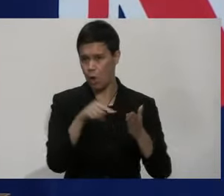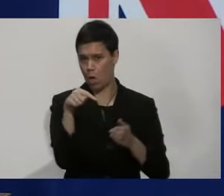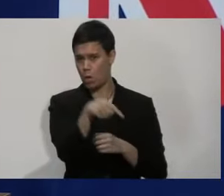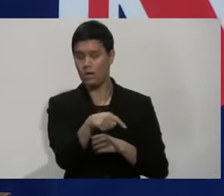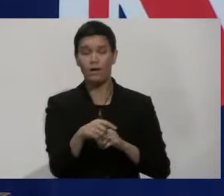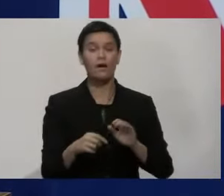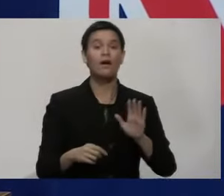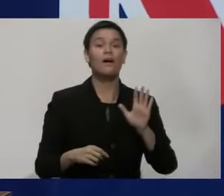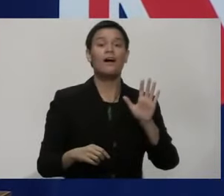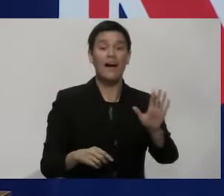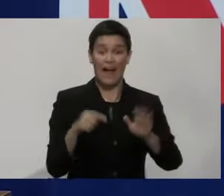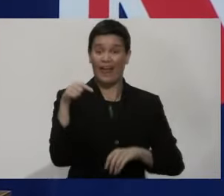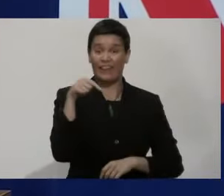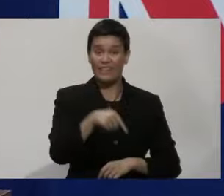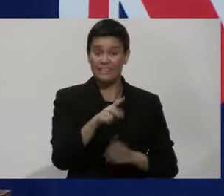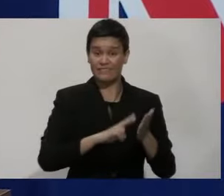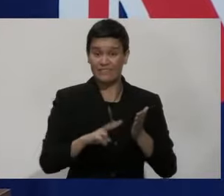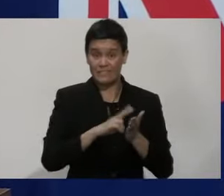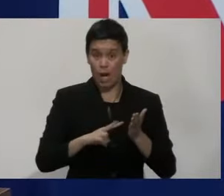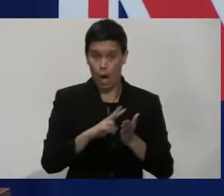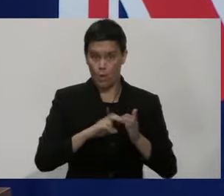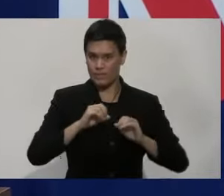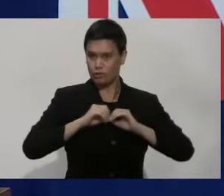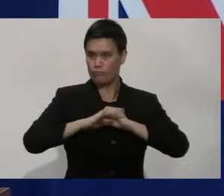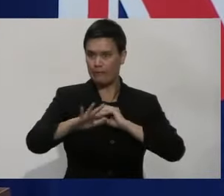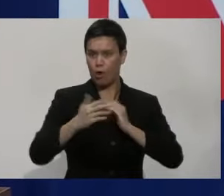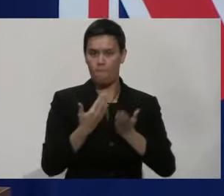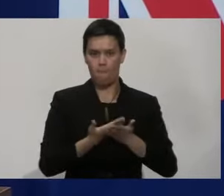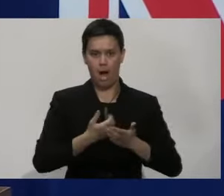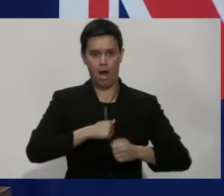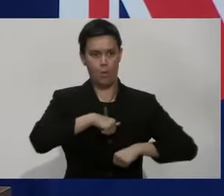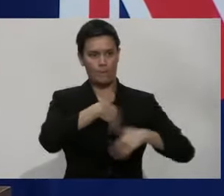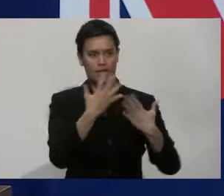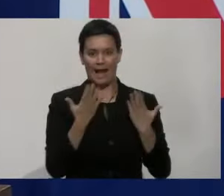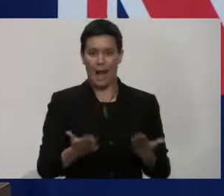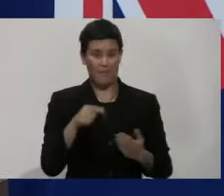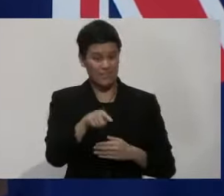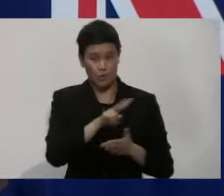currently being streamed on my webpage and I don't consider this to be an ad for the Labour Party. Okay, thanks everyone.